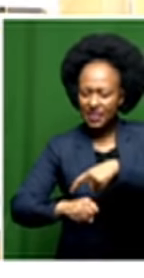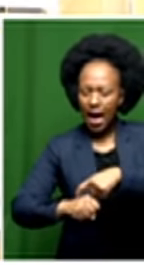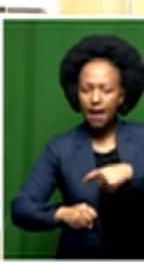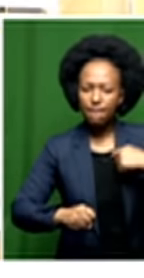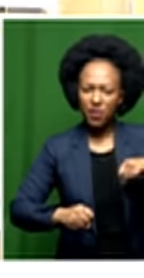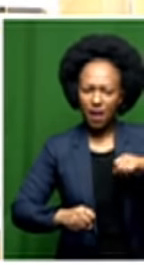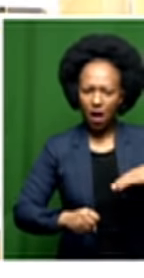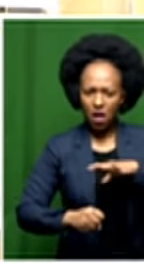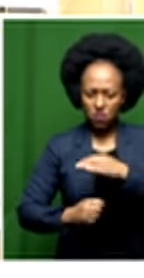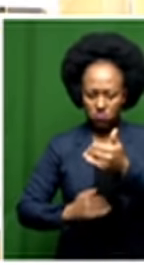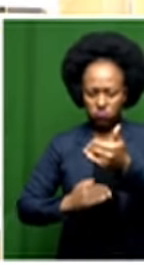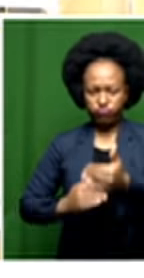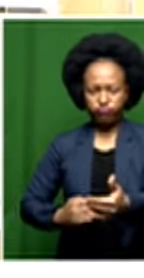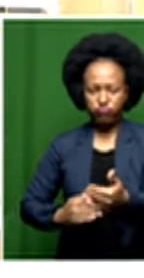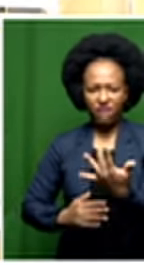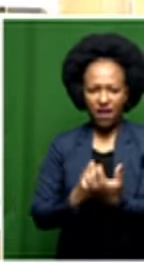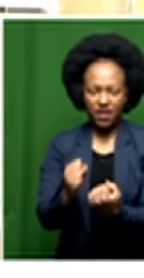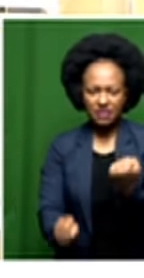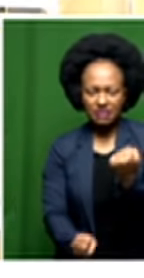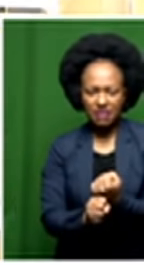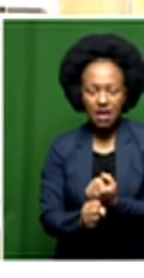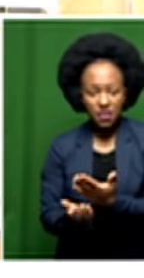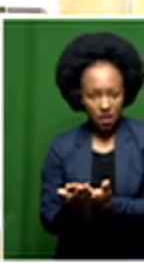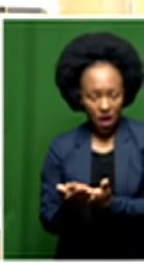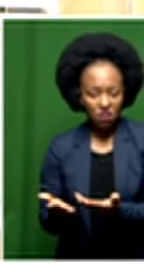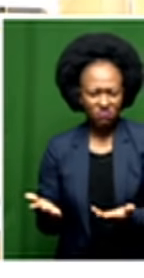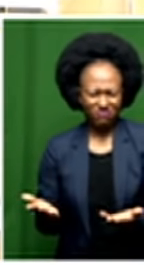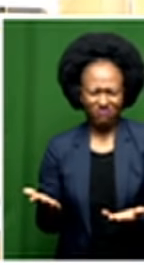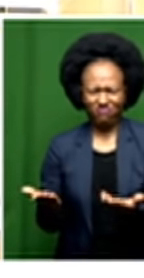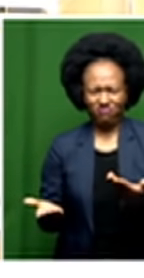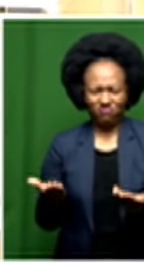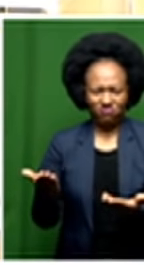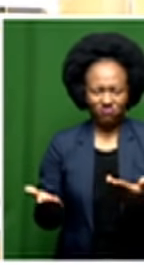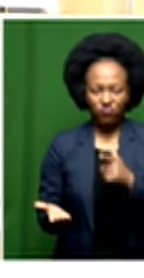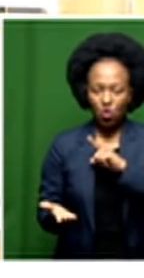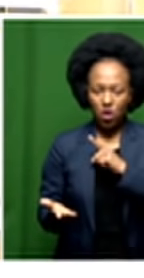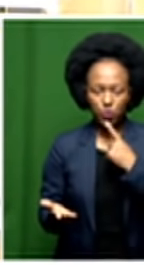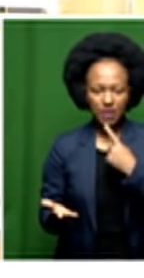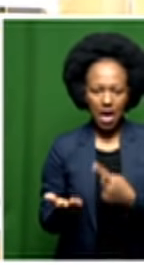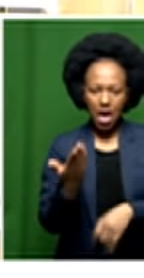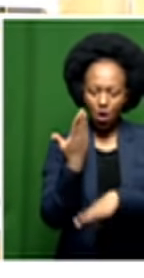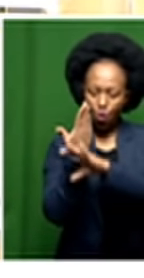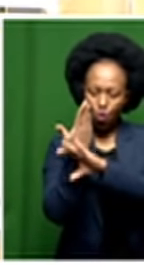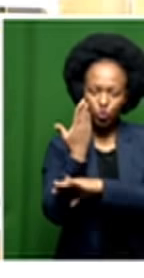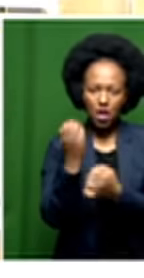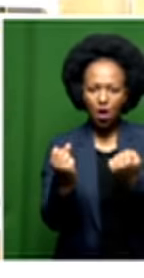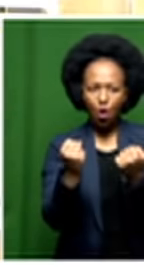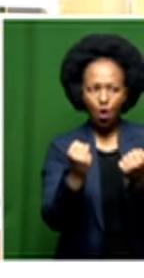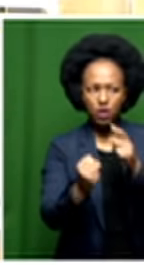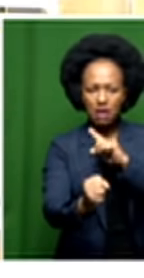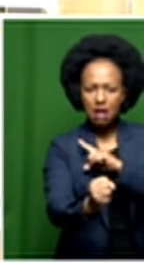councils, I would imagine they would argue that it is not within the purview of the Constitutional Court to